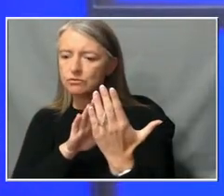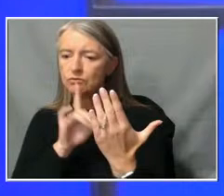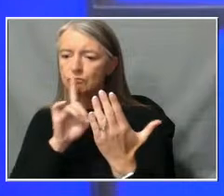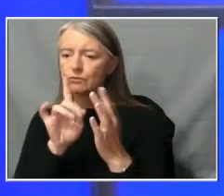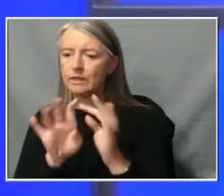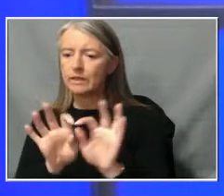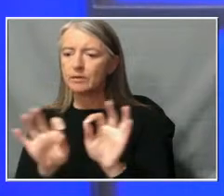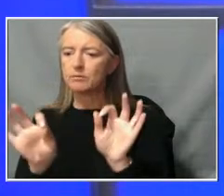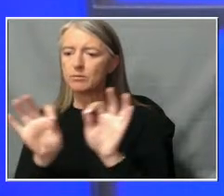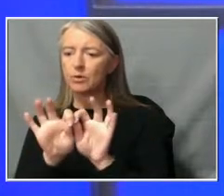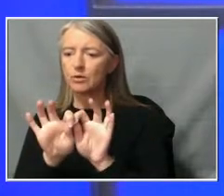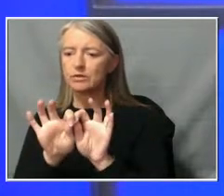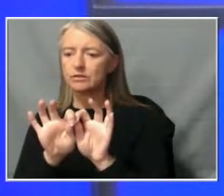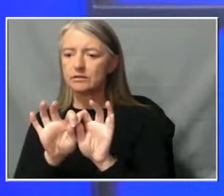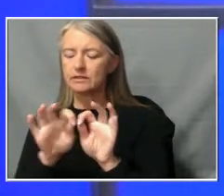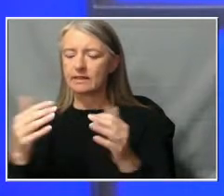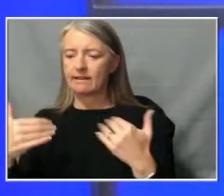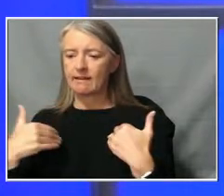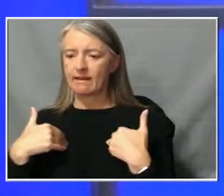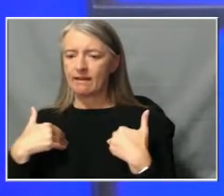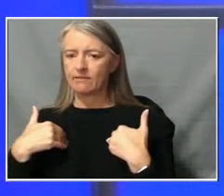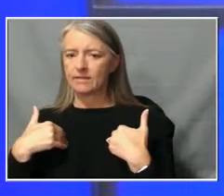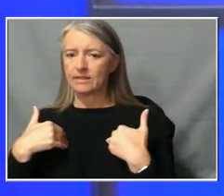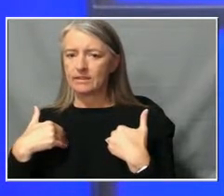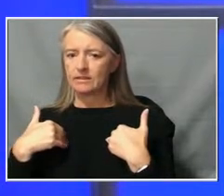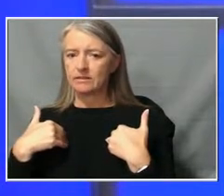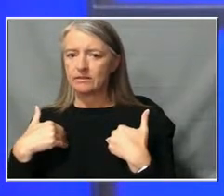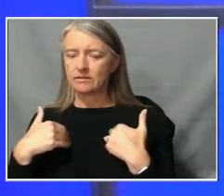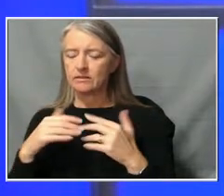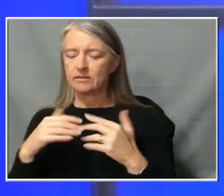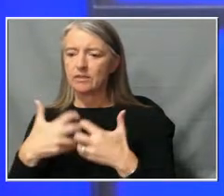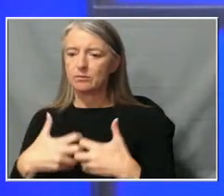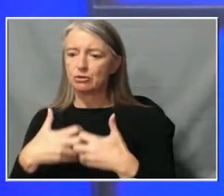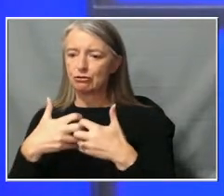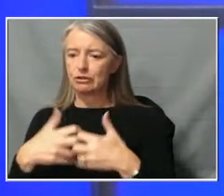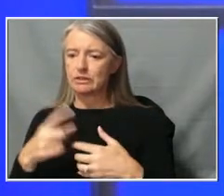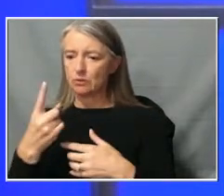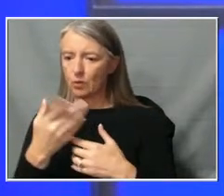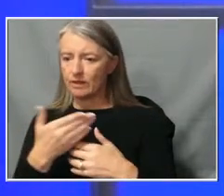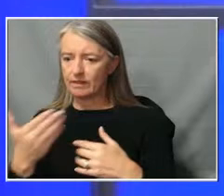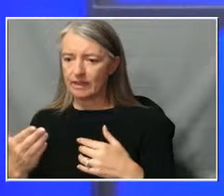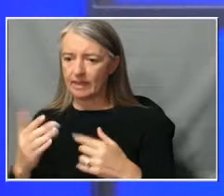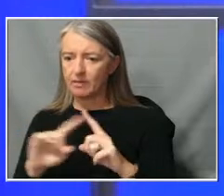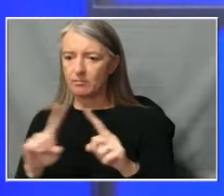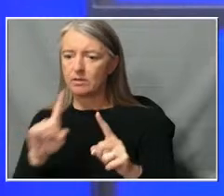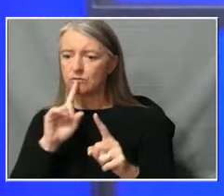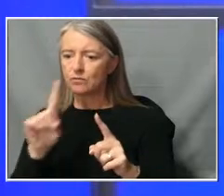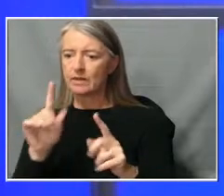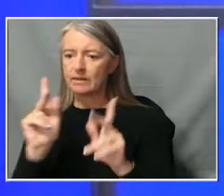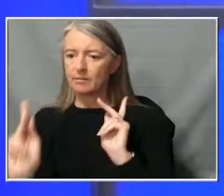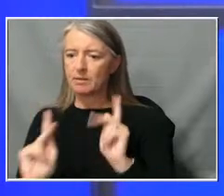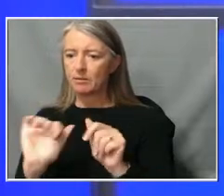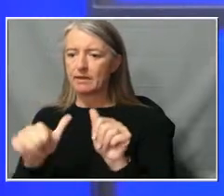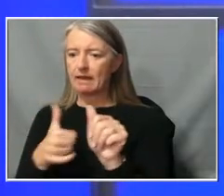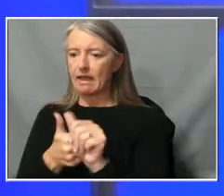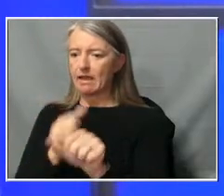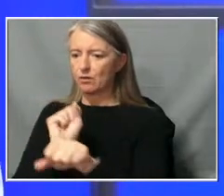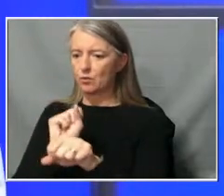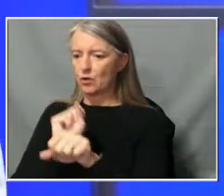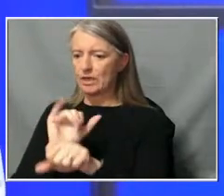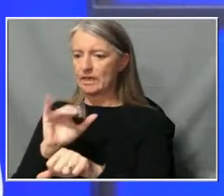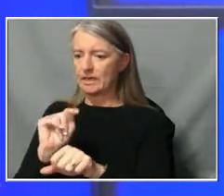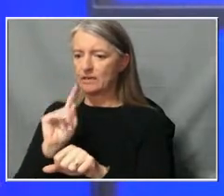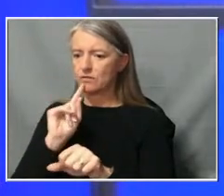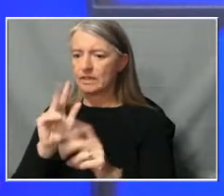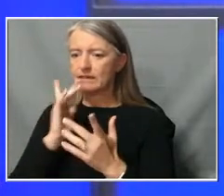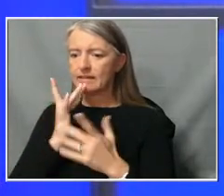important, having, the machine is one thing, but it's really the people behind it. And so we're really fortunate